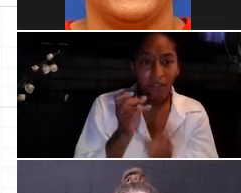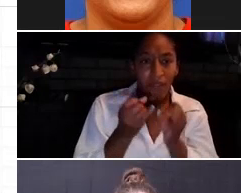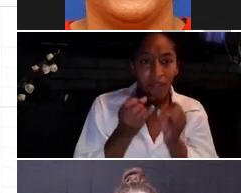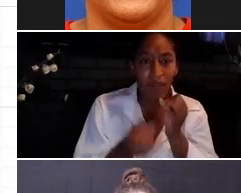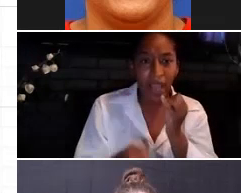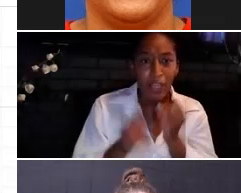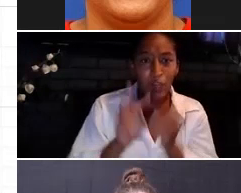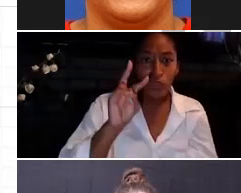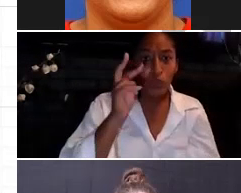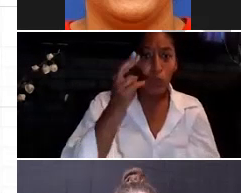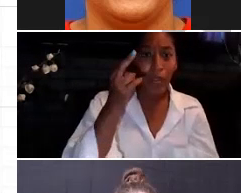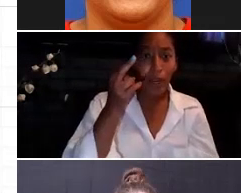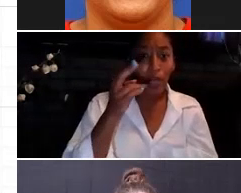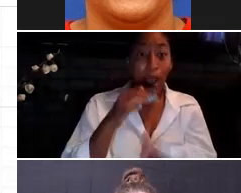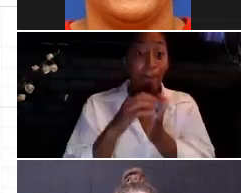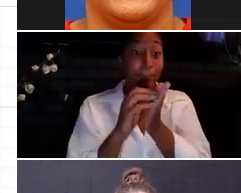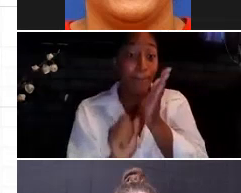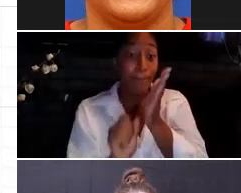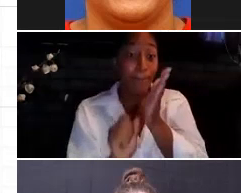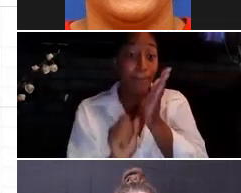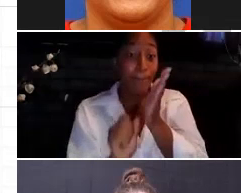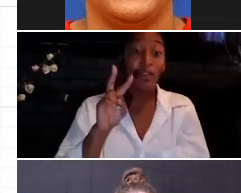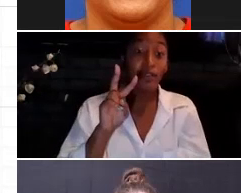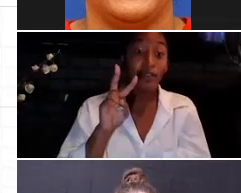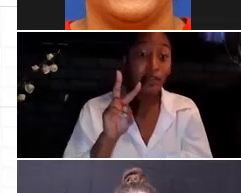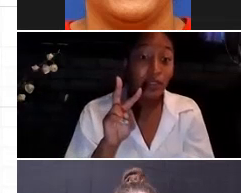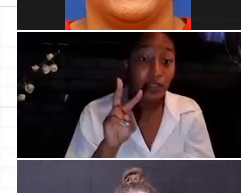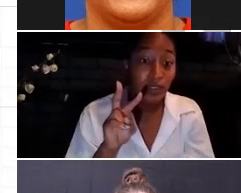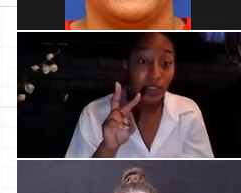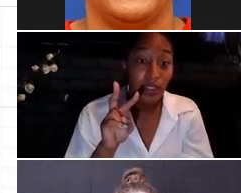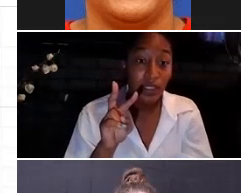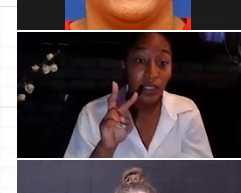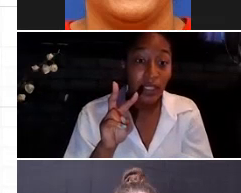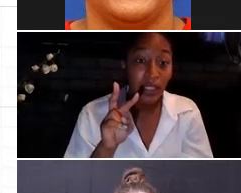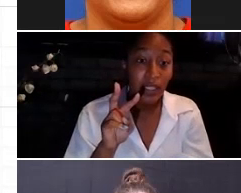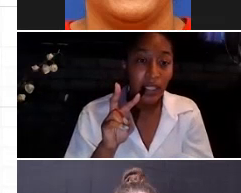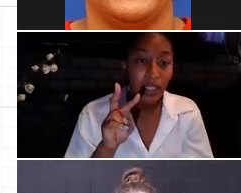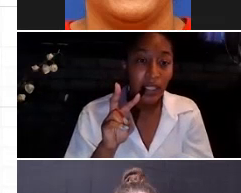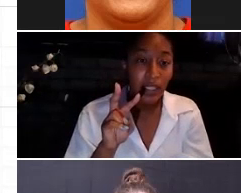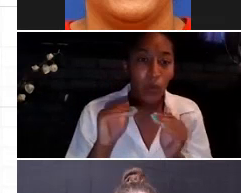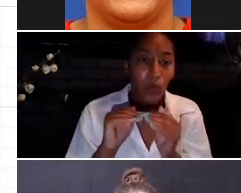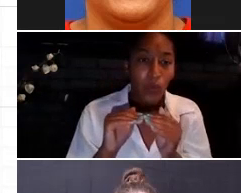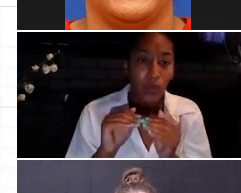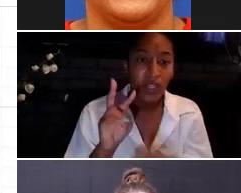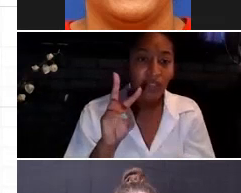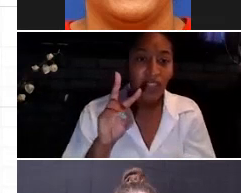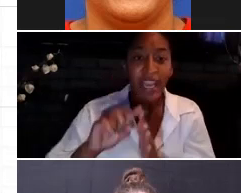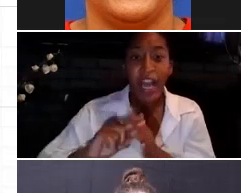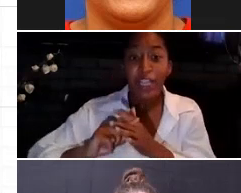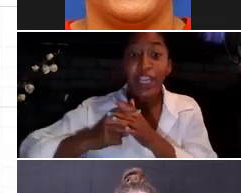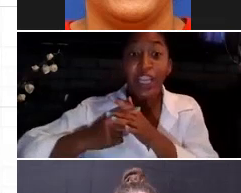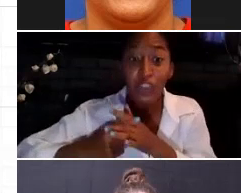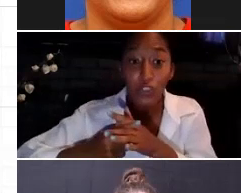squared minus 2, oh, this is equal, I'm sorry, equal